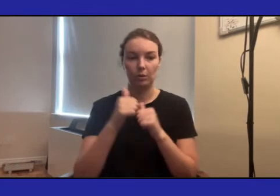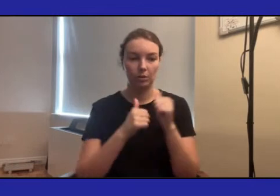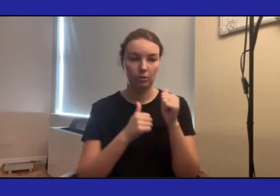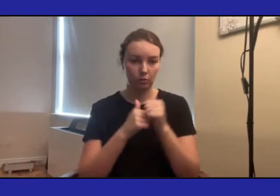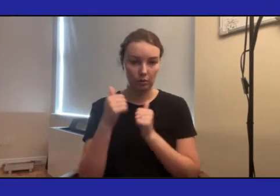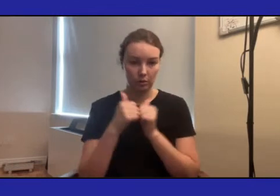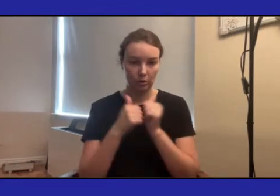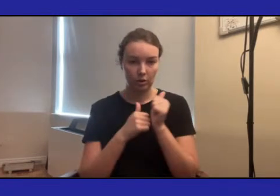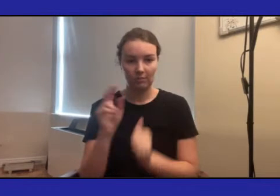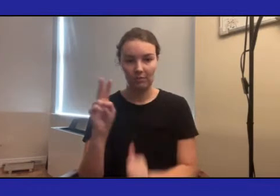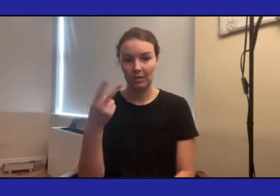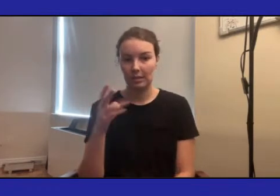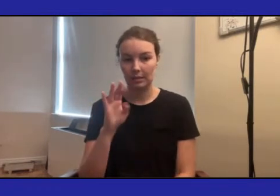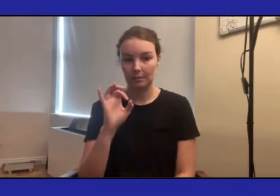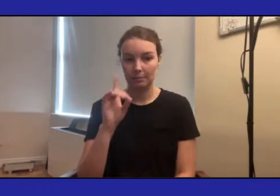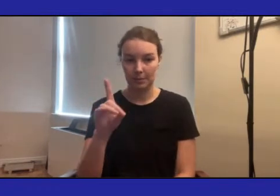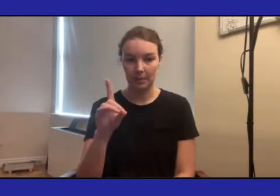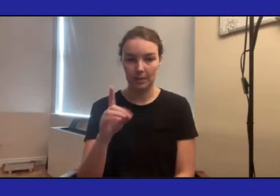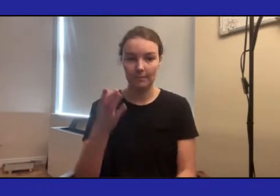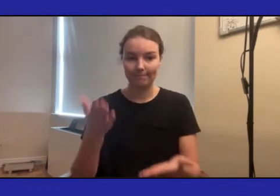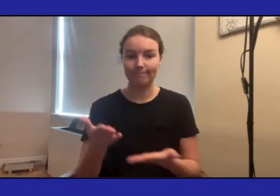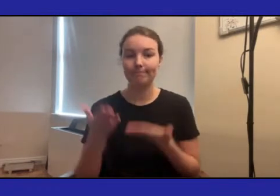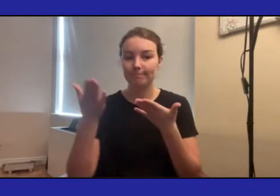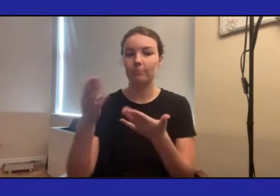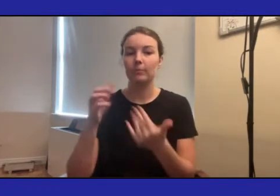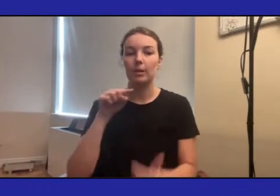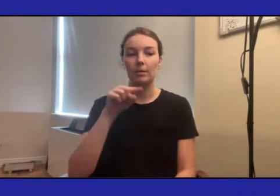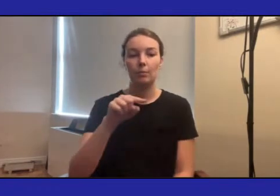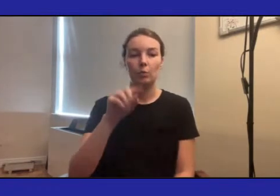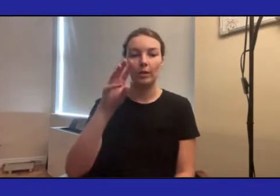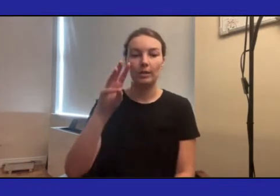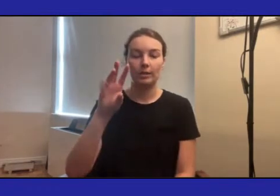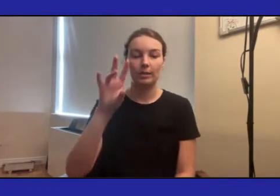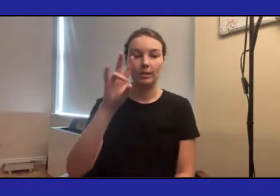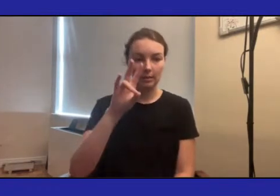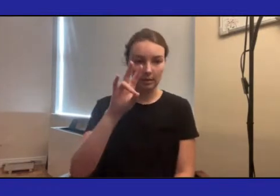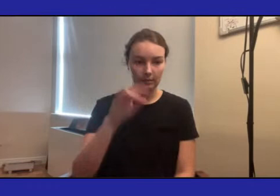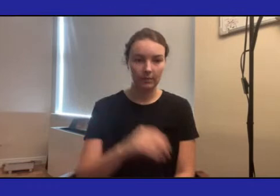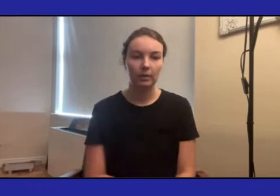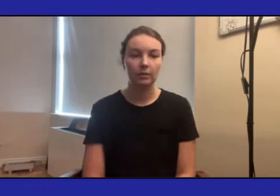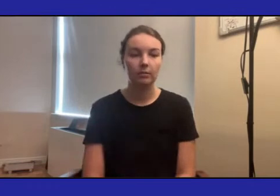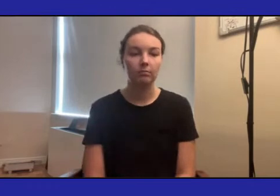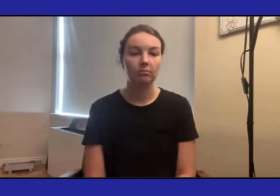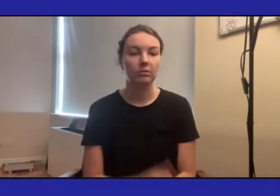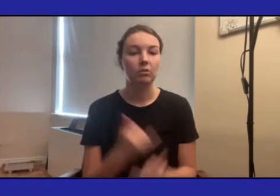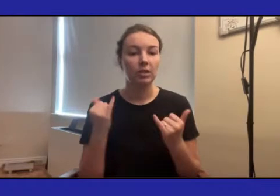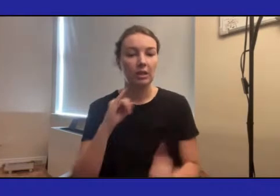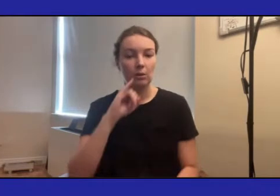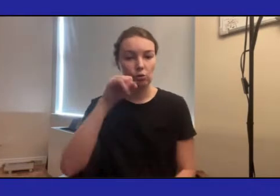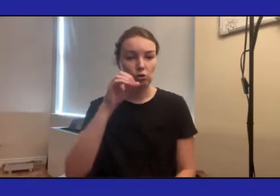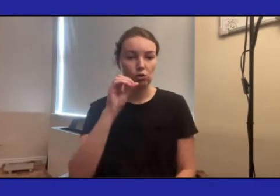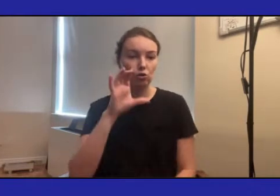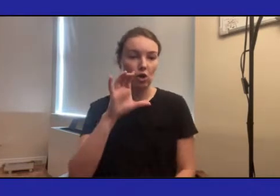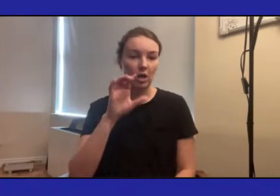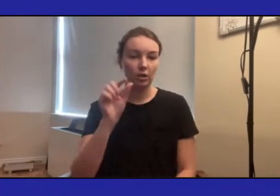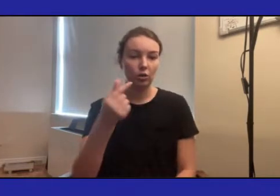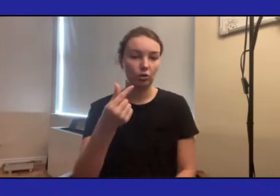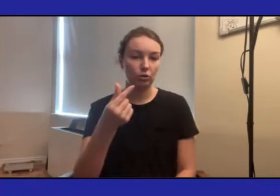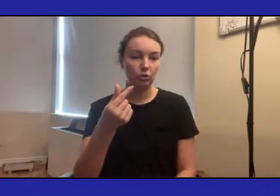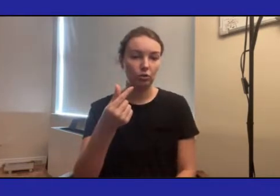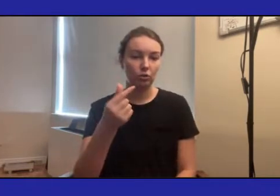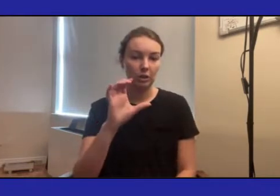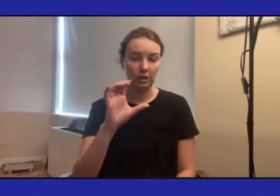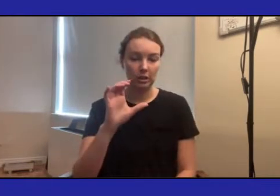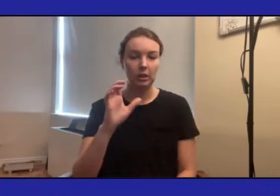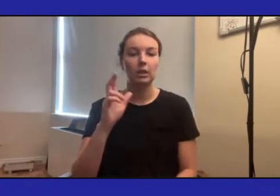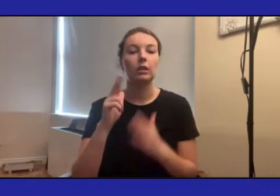multiplier they submitted was 0.67. They're currently one of our JOX GC contractors, and evaluations for that contract puts them at